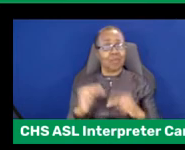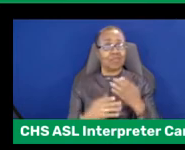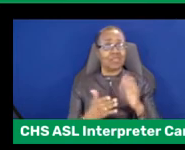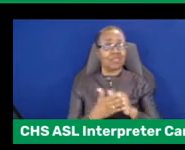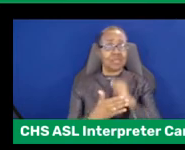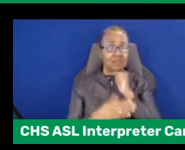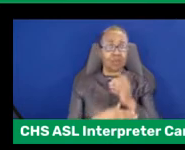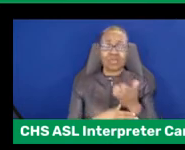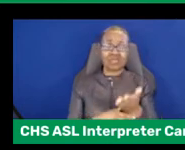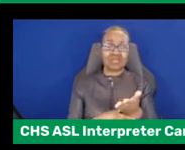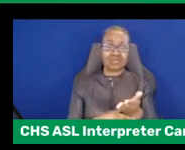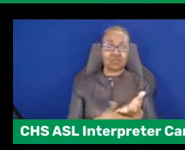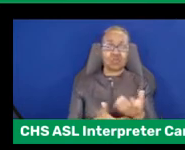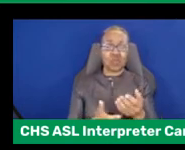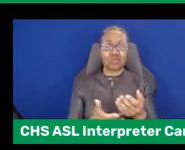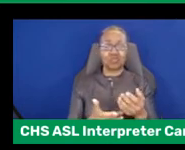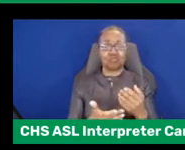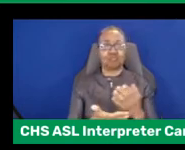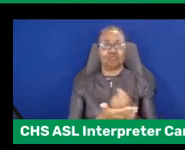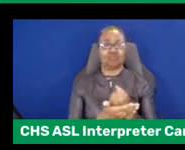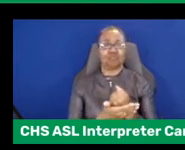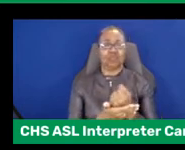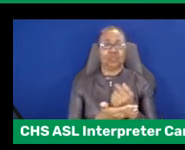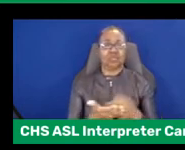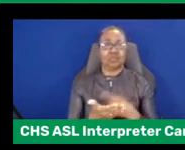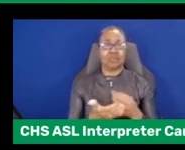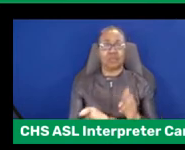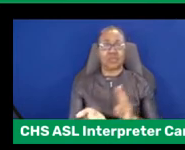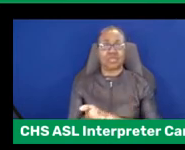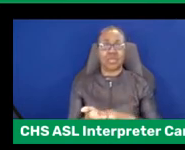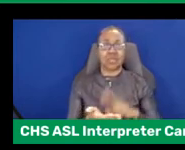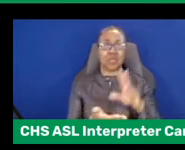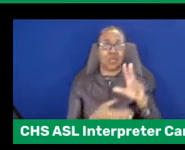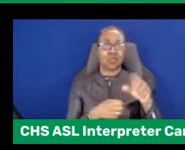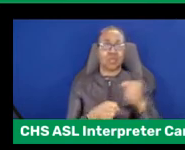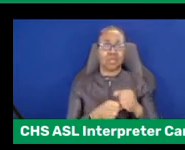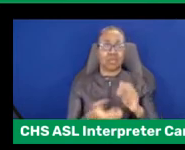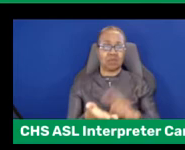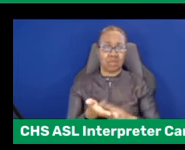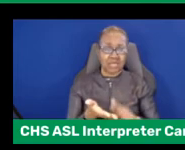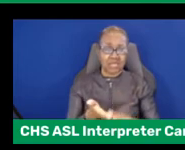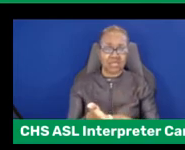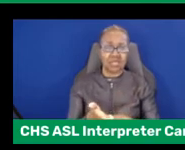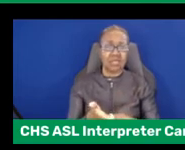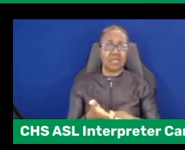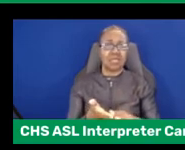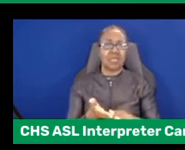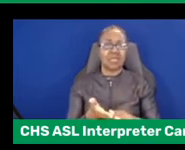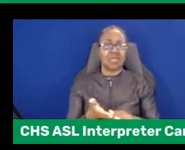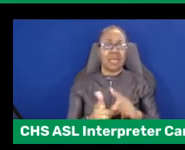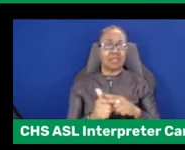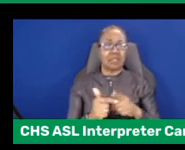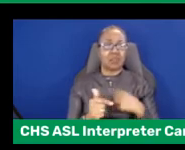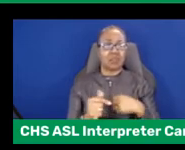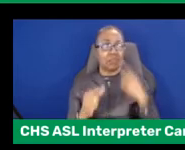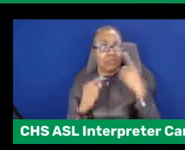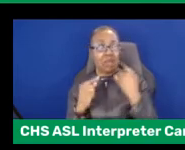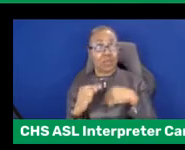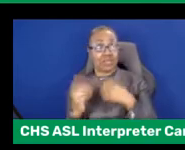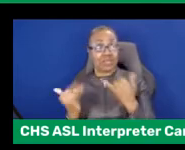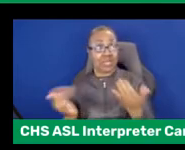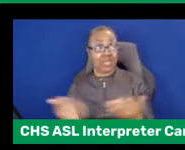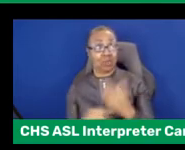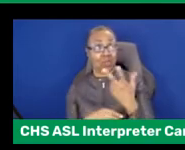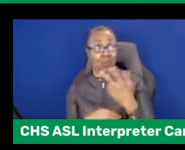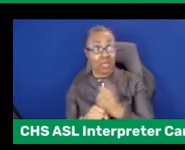to lean into the unknown. Sometimes that means we're signing a 3-year lease while we're looking at each other being like, who's still going to be here in 3 years, with